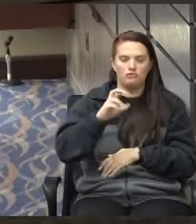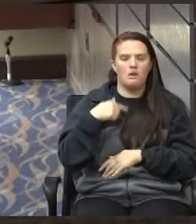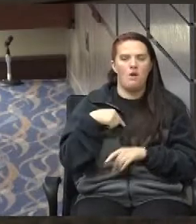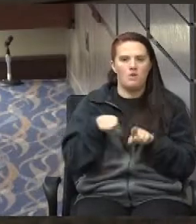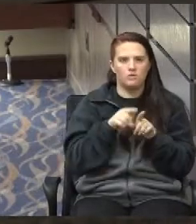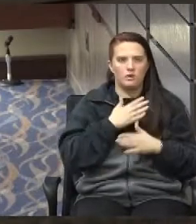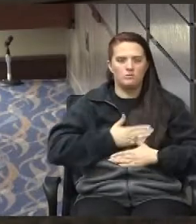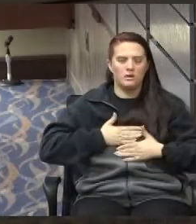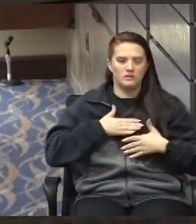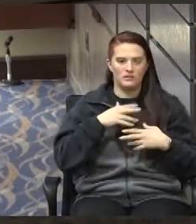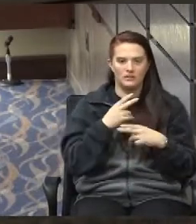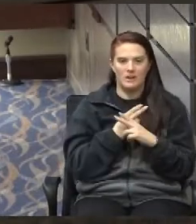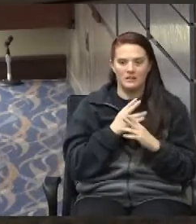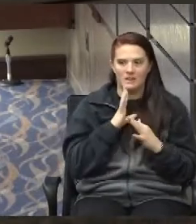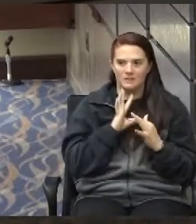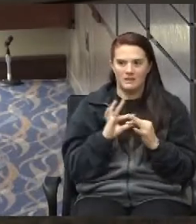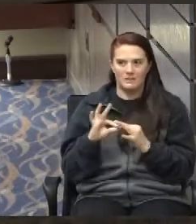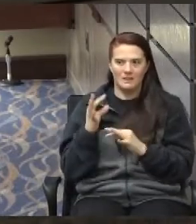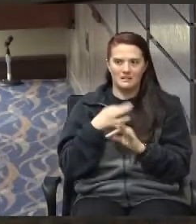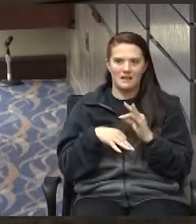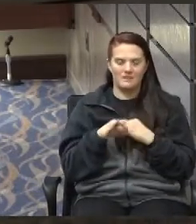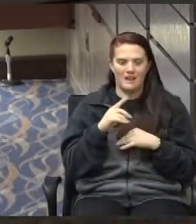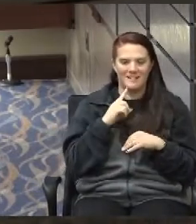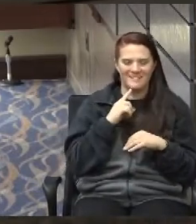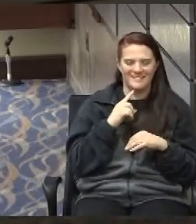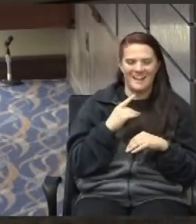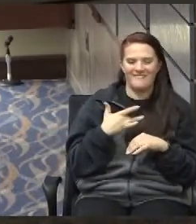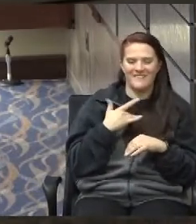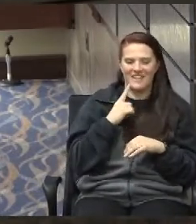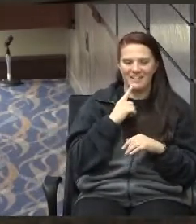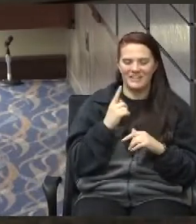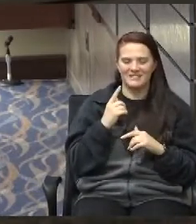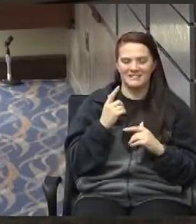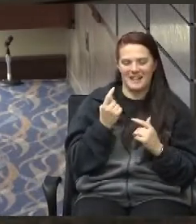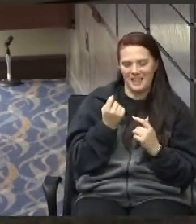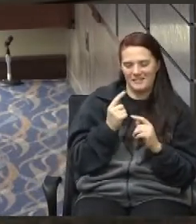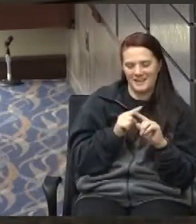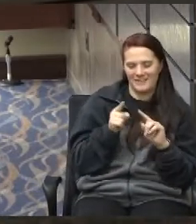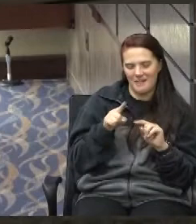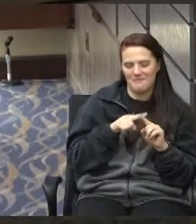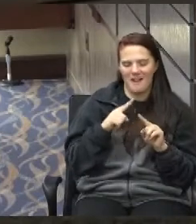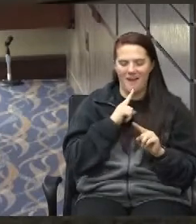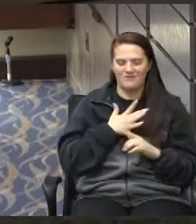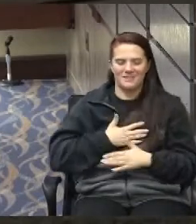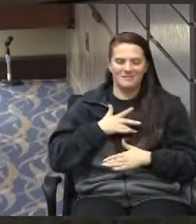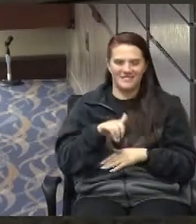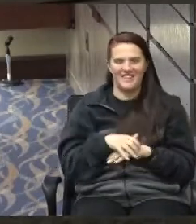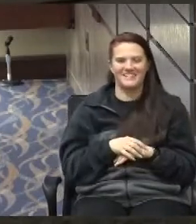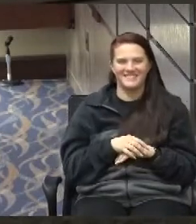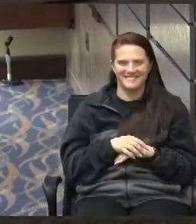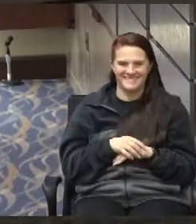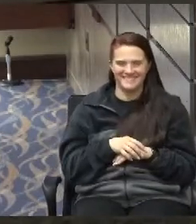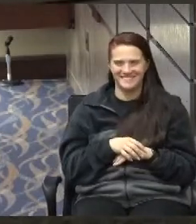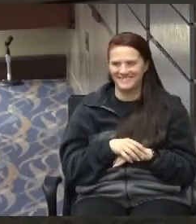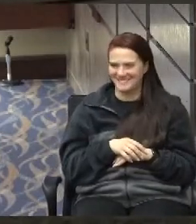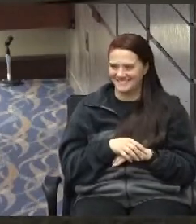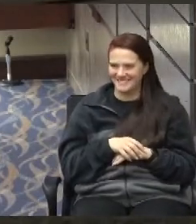appreciate the use of lion taming as opposed to cat herding. I feel like there's a subtle difference there, but it's one that I appreciated.